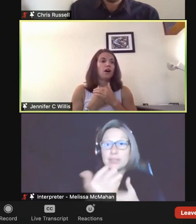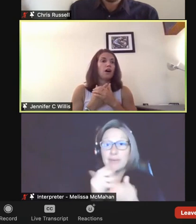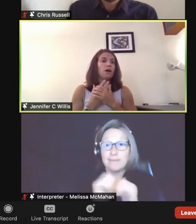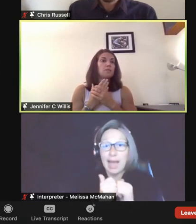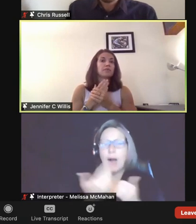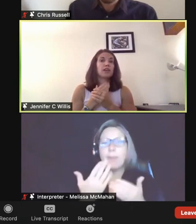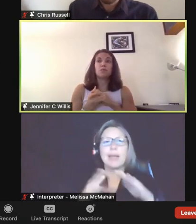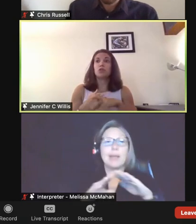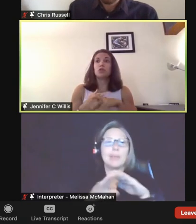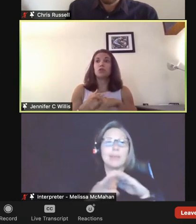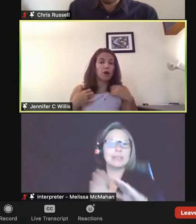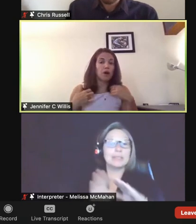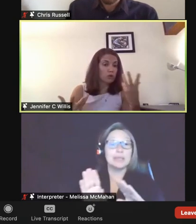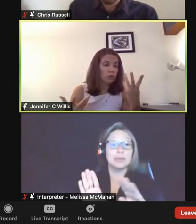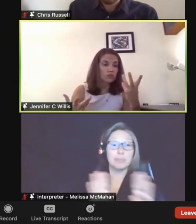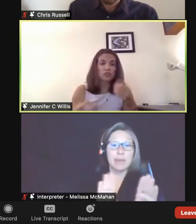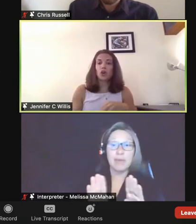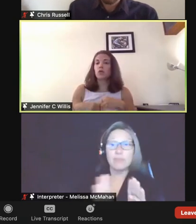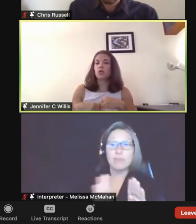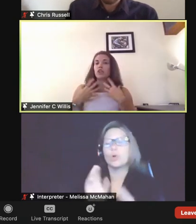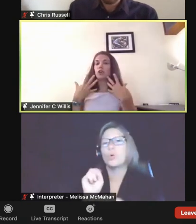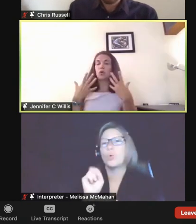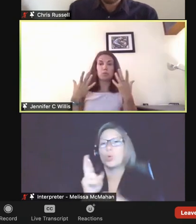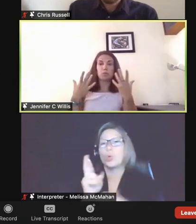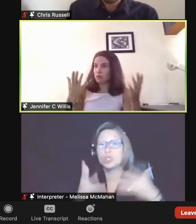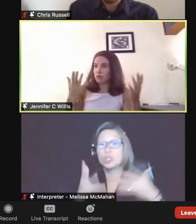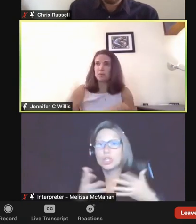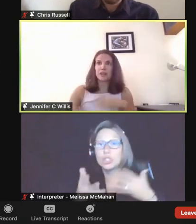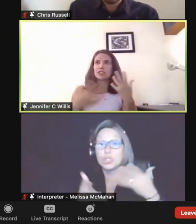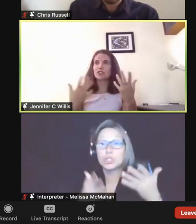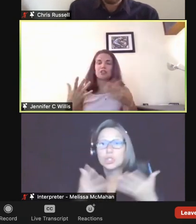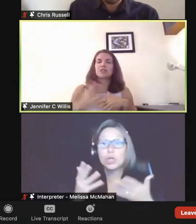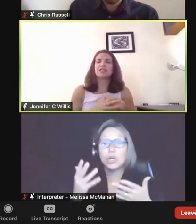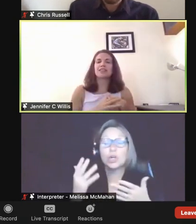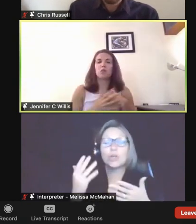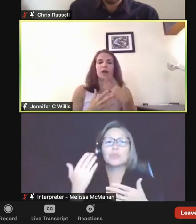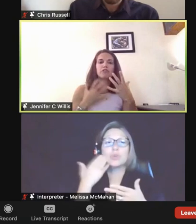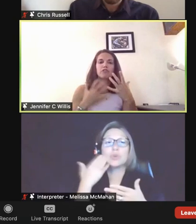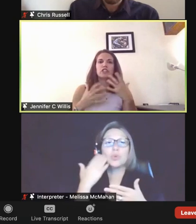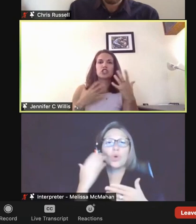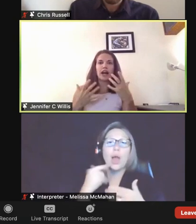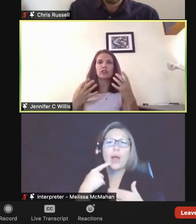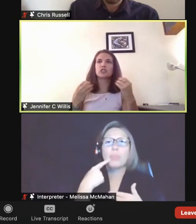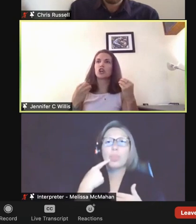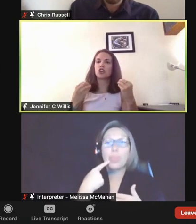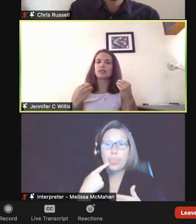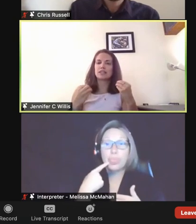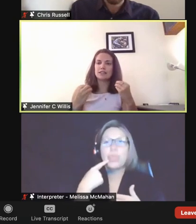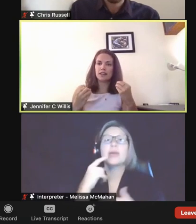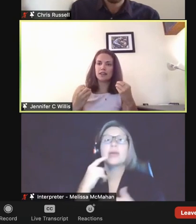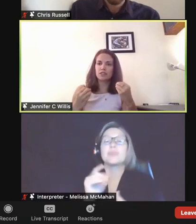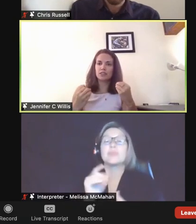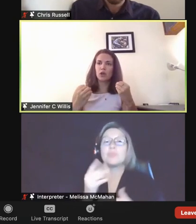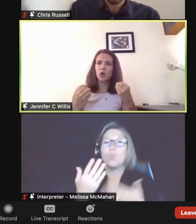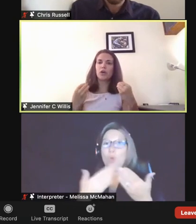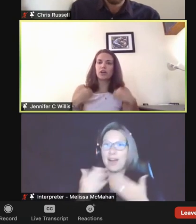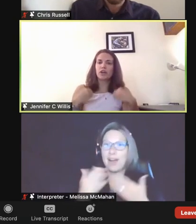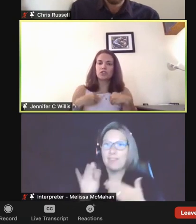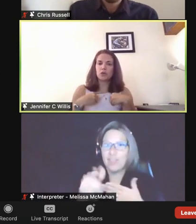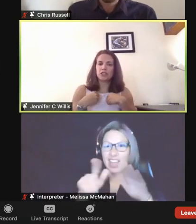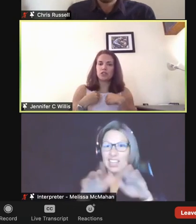gestures, blowing bubbles, or blowing raspberries or something like that. Whatever the child currently